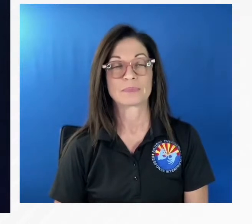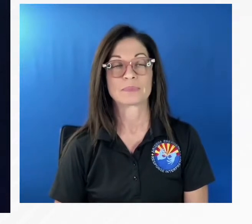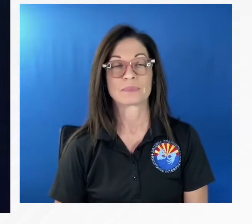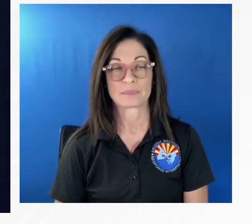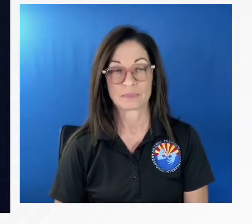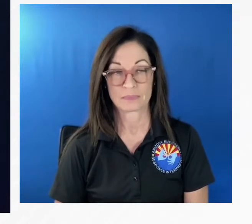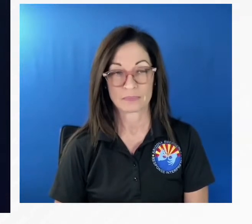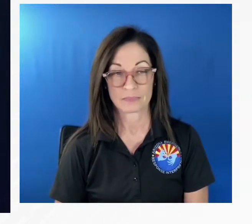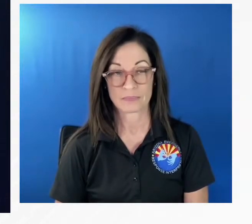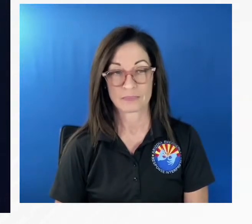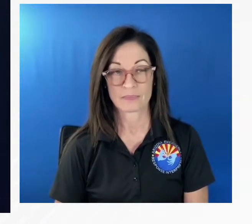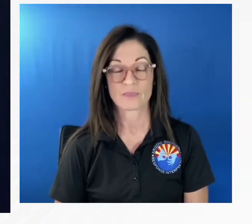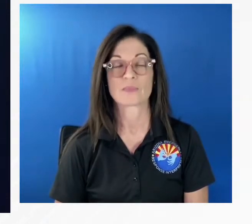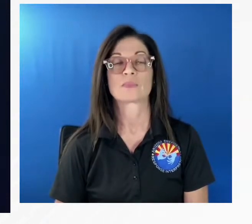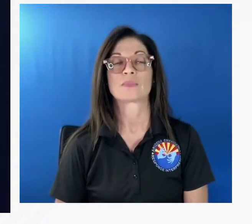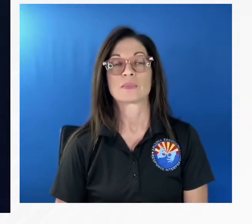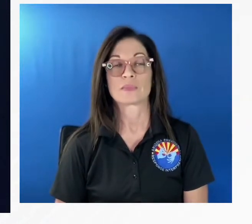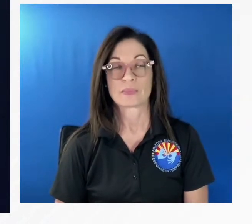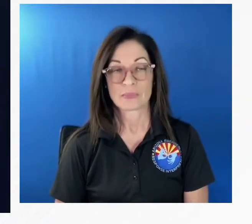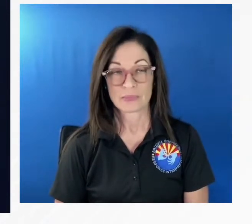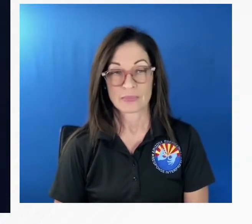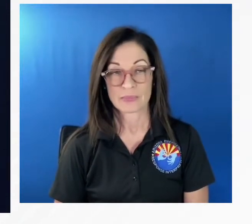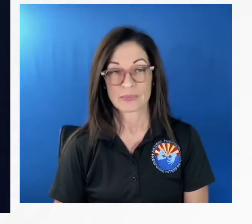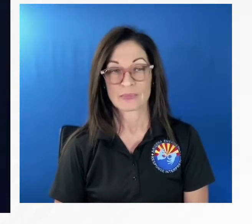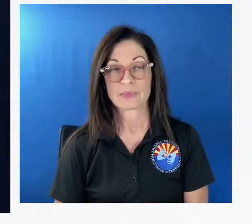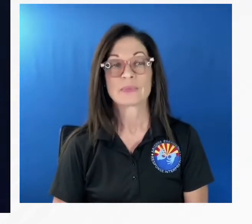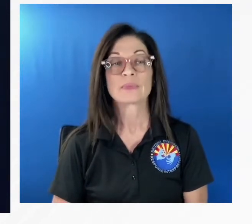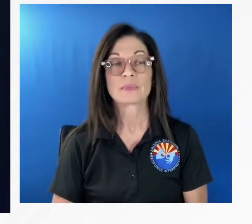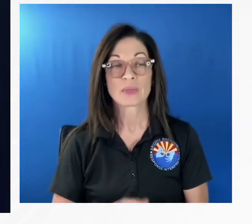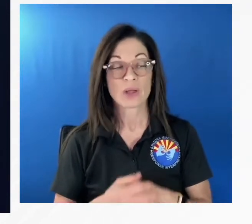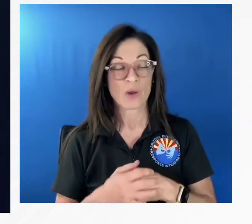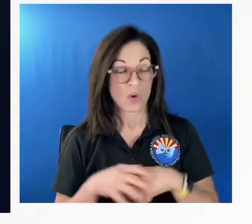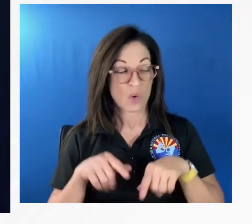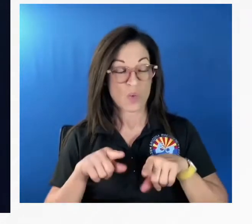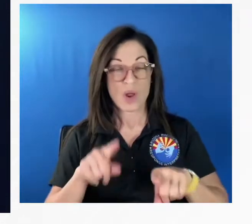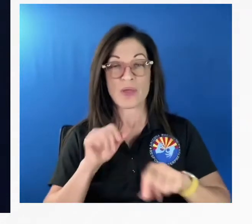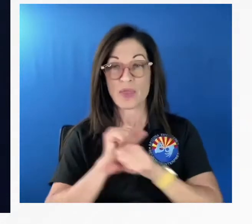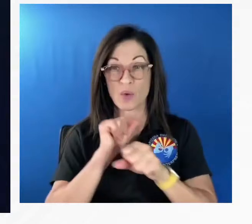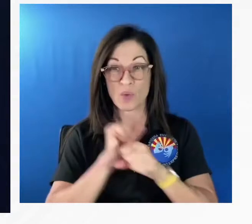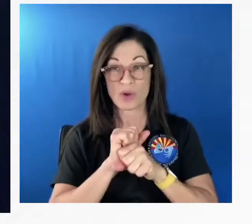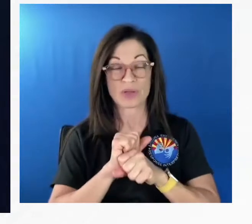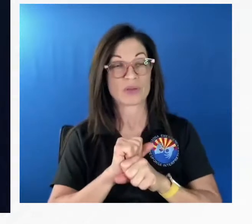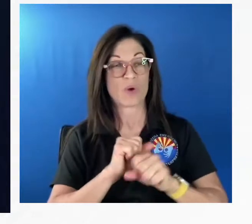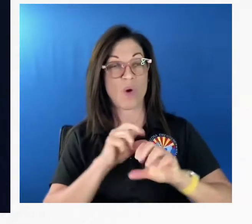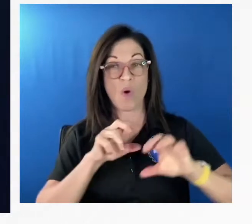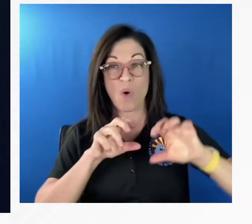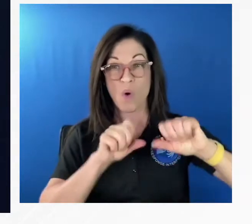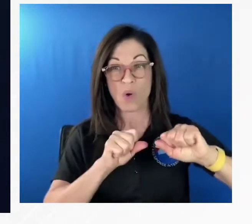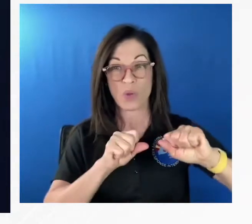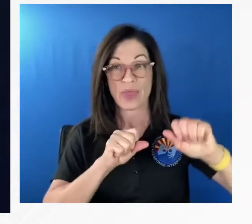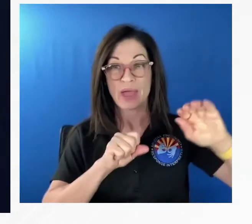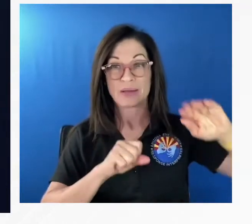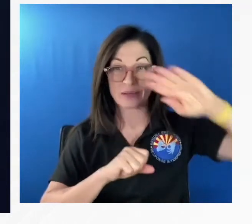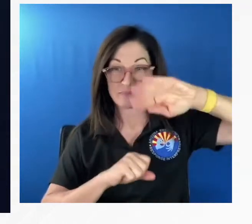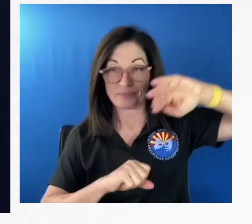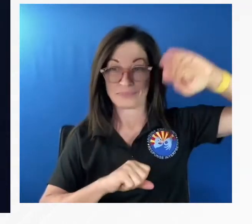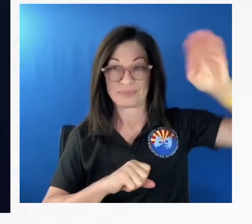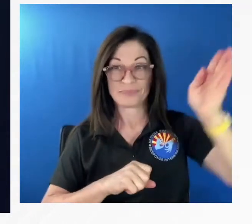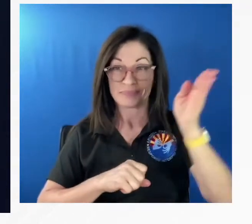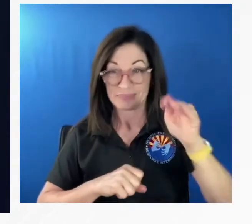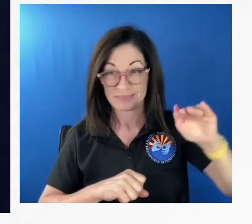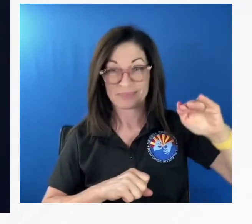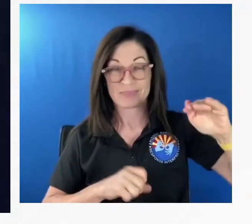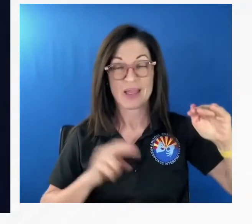to cut this and to hold this in the northwest and the northern section, crews were at the same time working